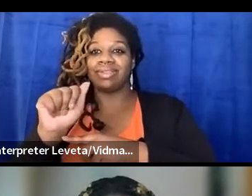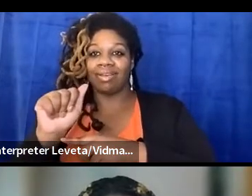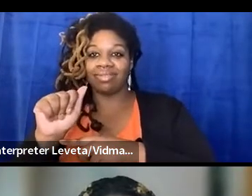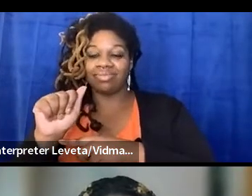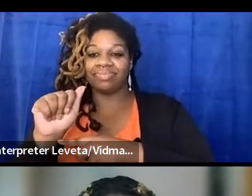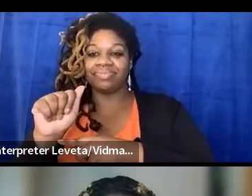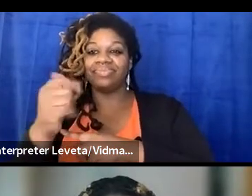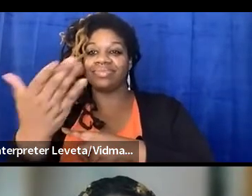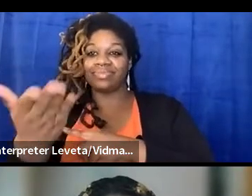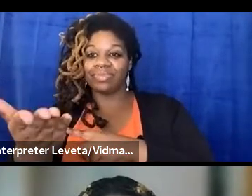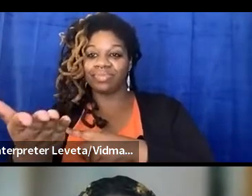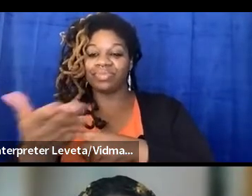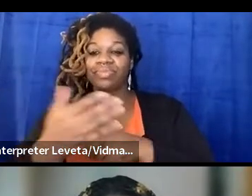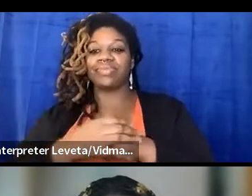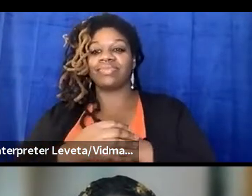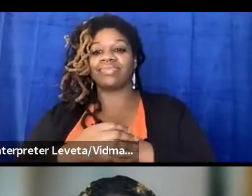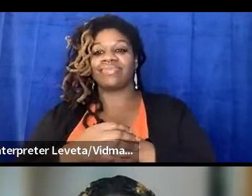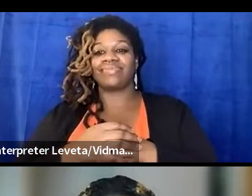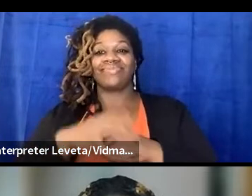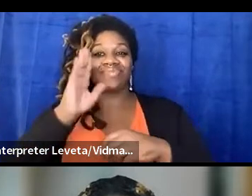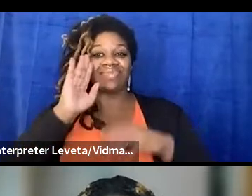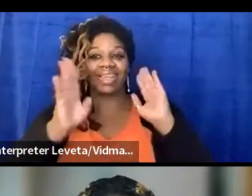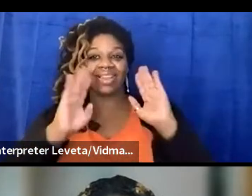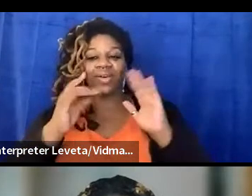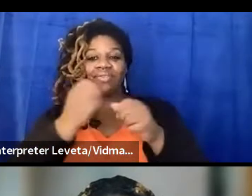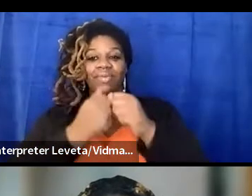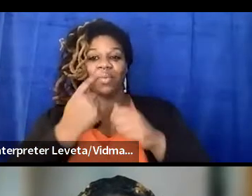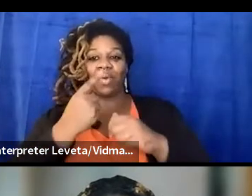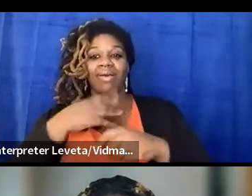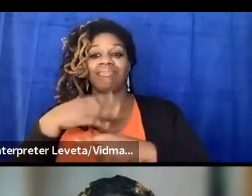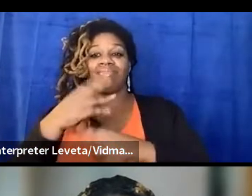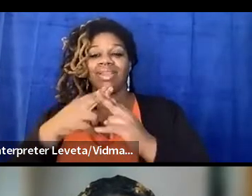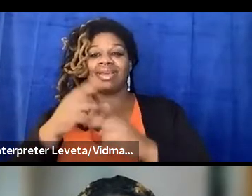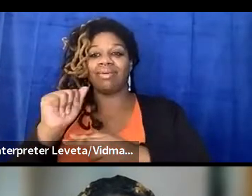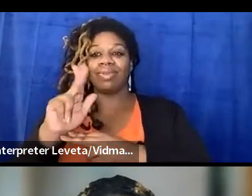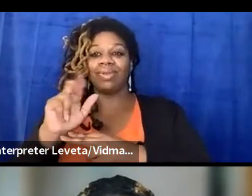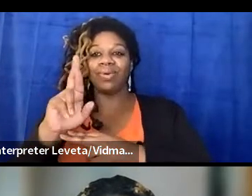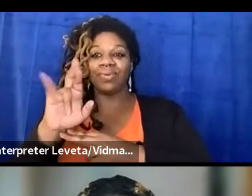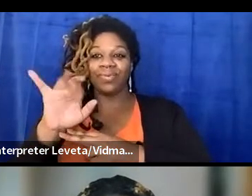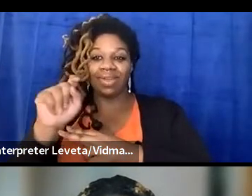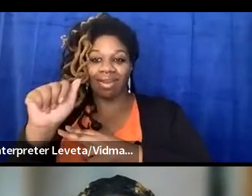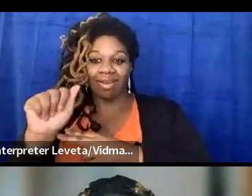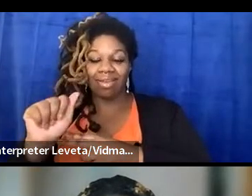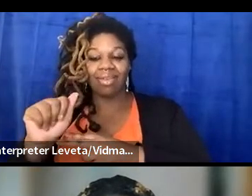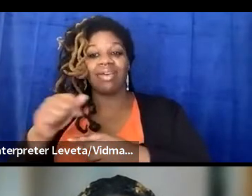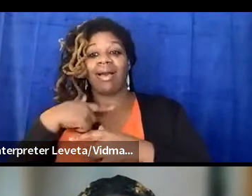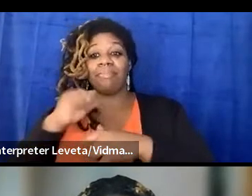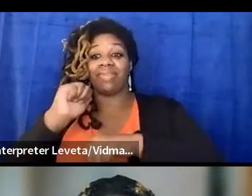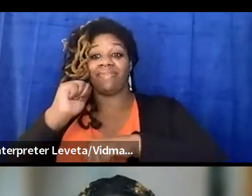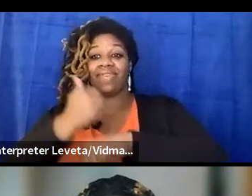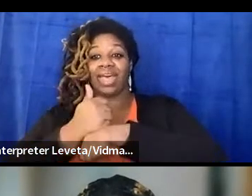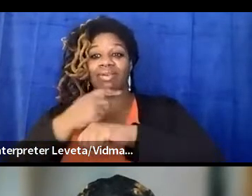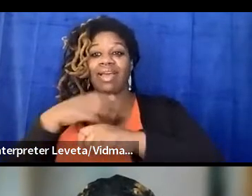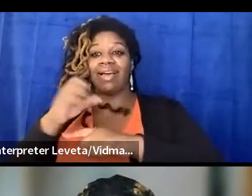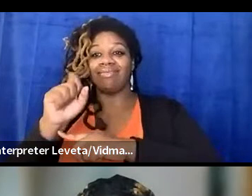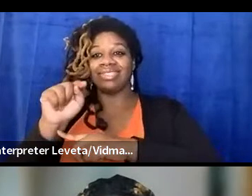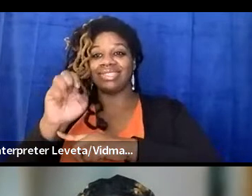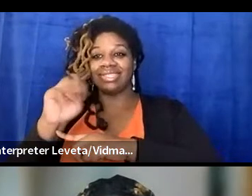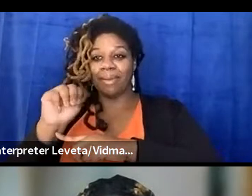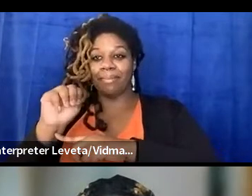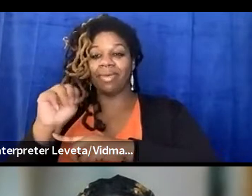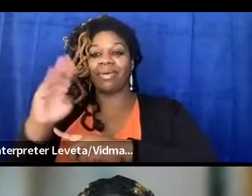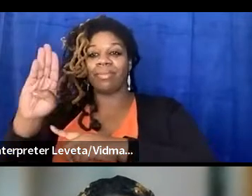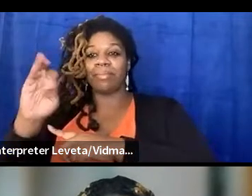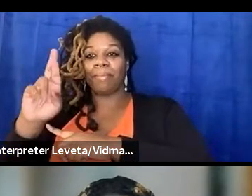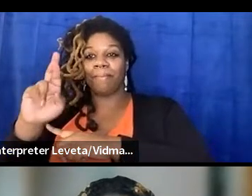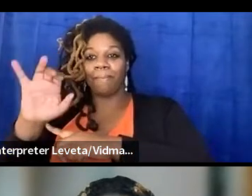Larita. All right. Hi, everyone. I am Larita Alomasser. I am the founder of STEM Brains, Inc., which is a